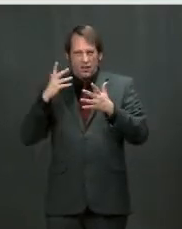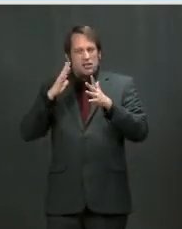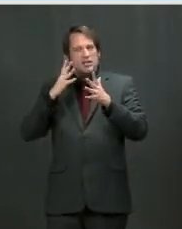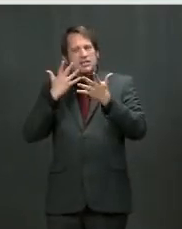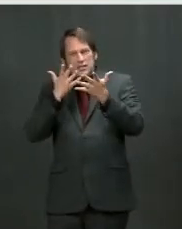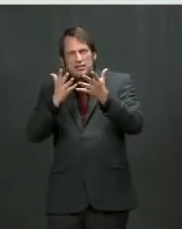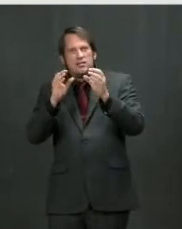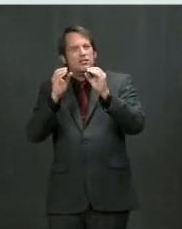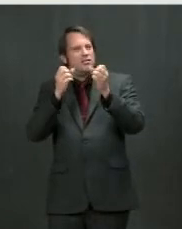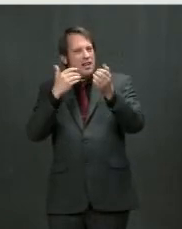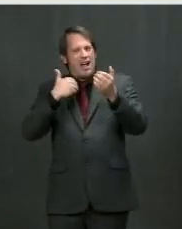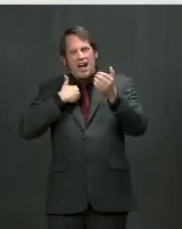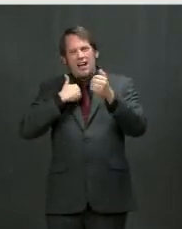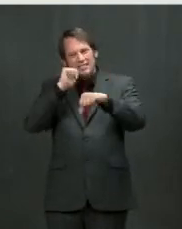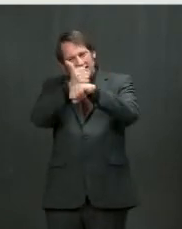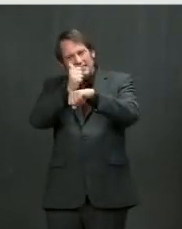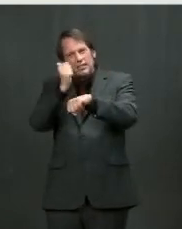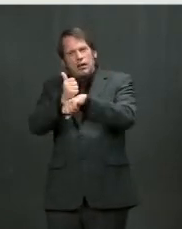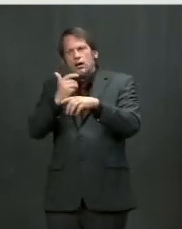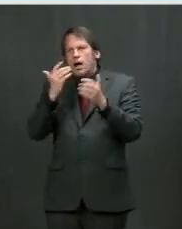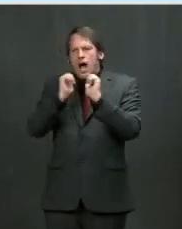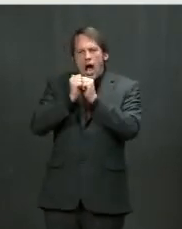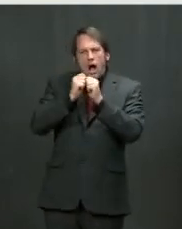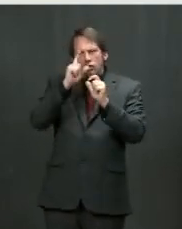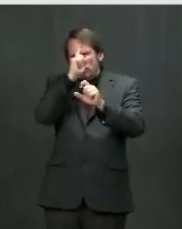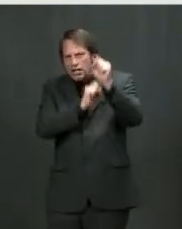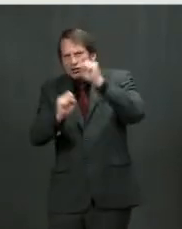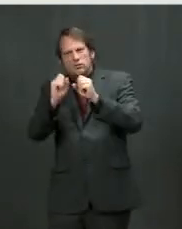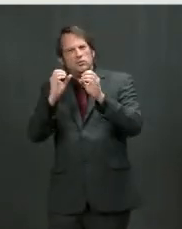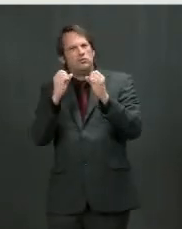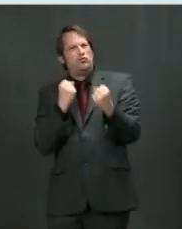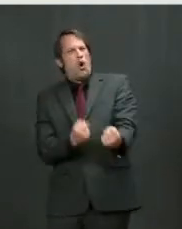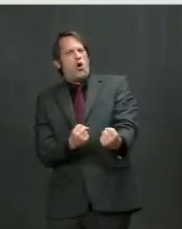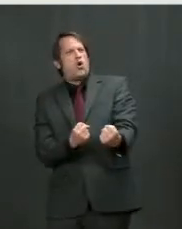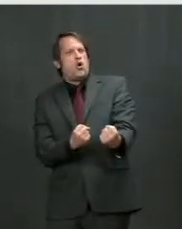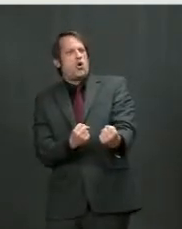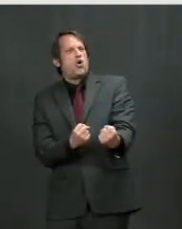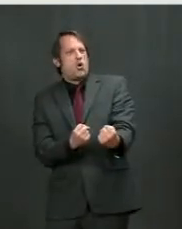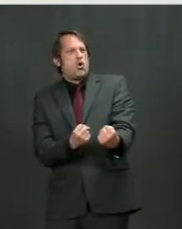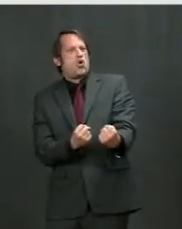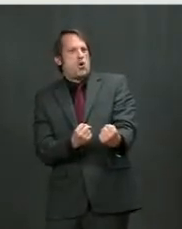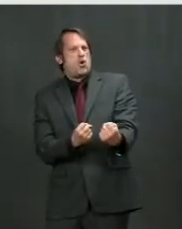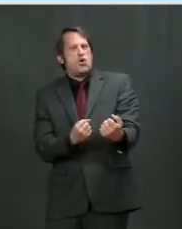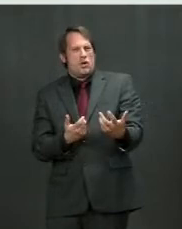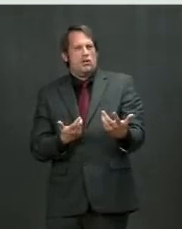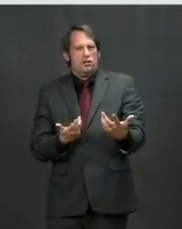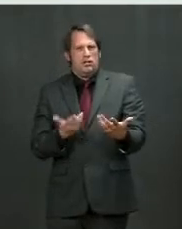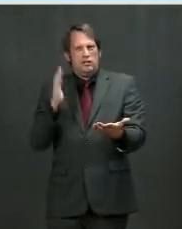strategies, as you note, to sort of decrease the community activity, ensure